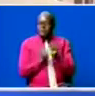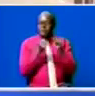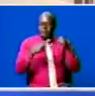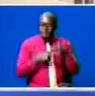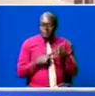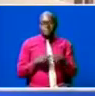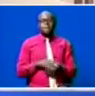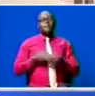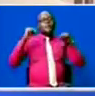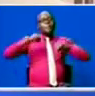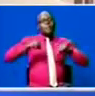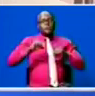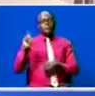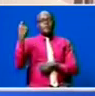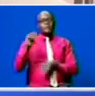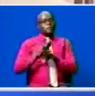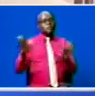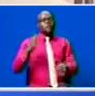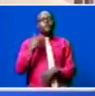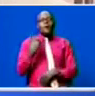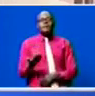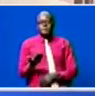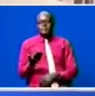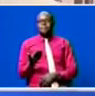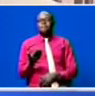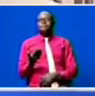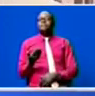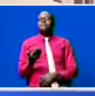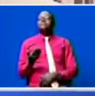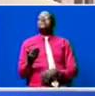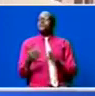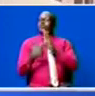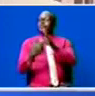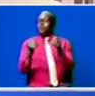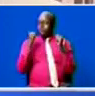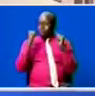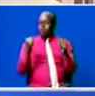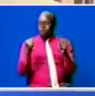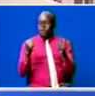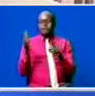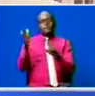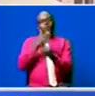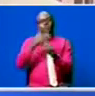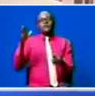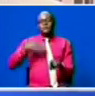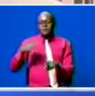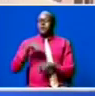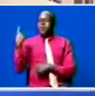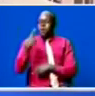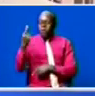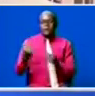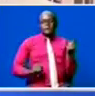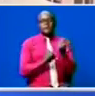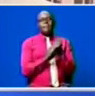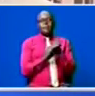It's possible that the president may not want to come out strongly and firmly and convince people, perhaps could only